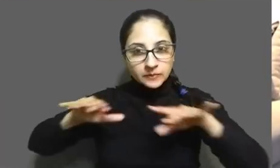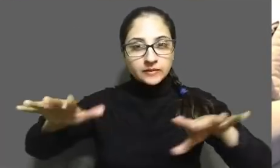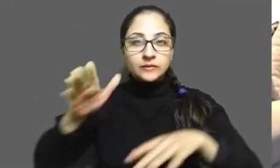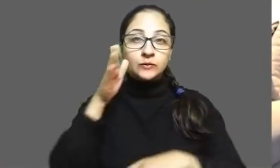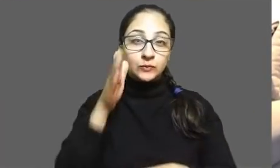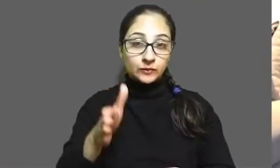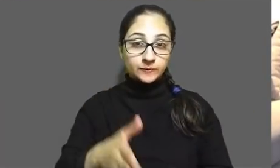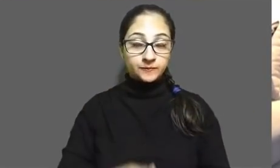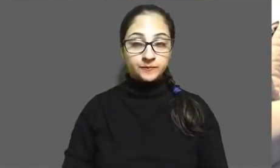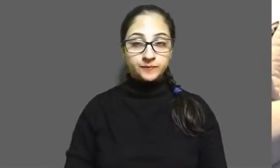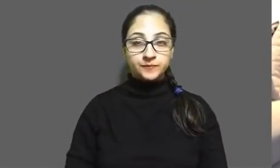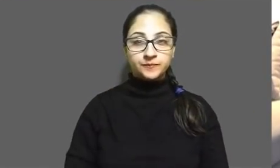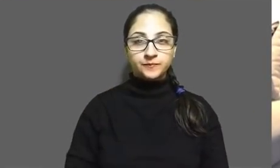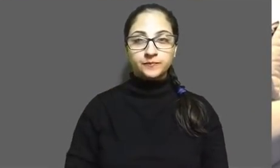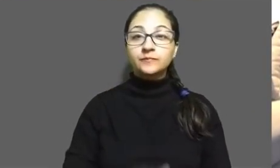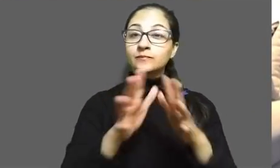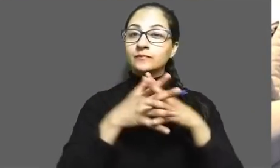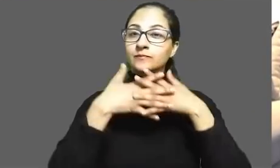blessings."